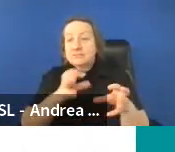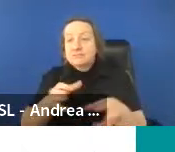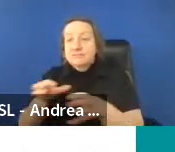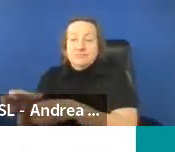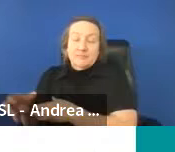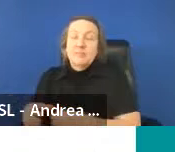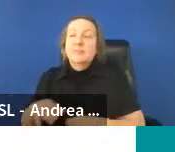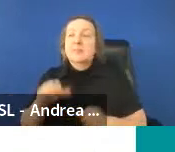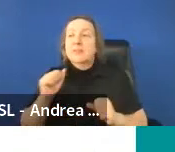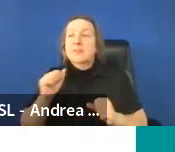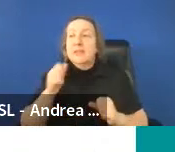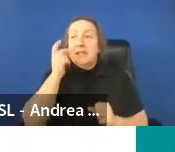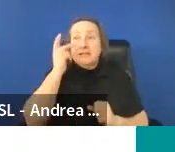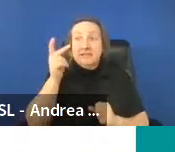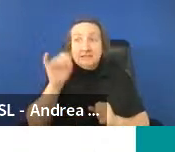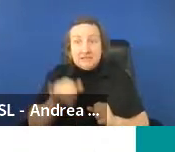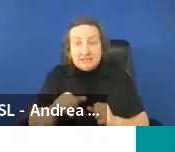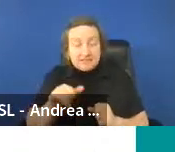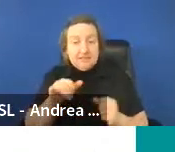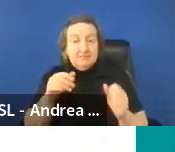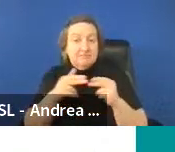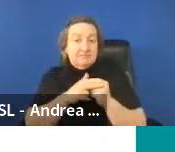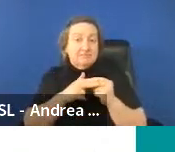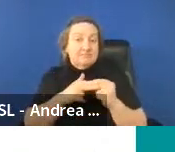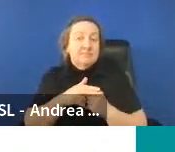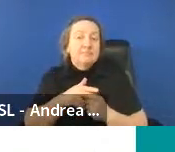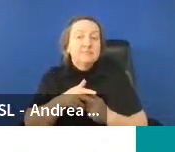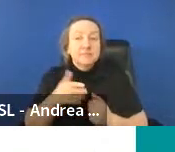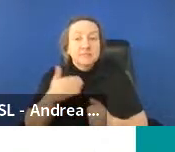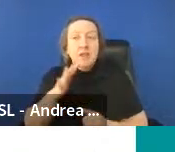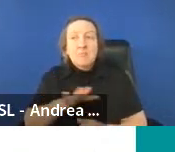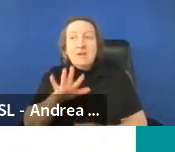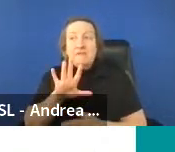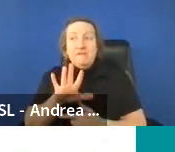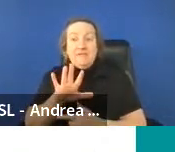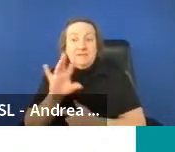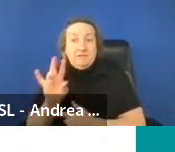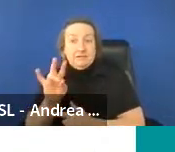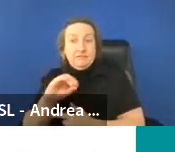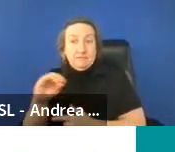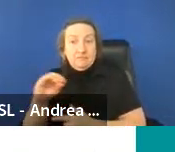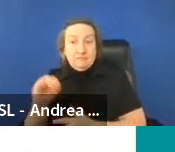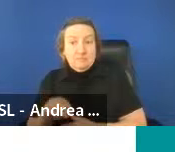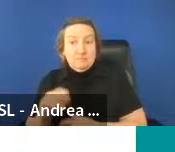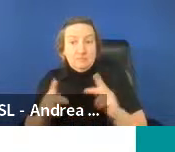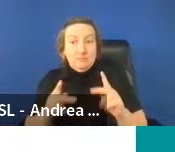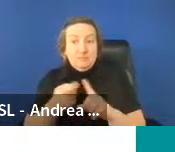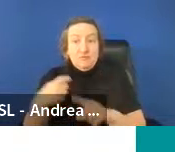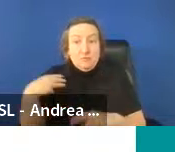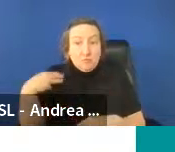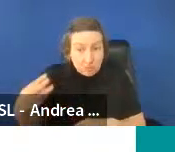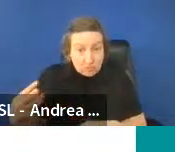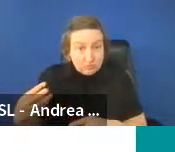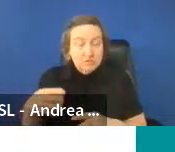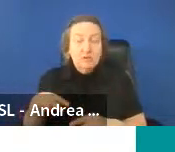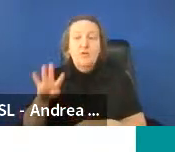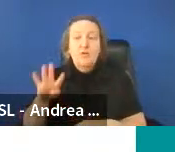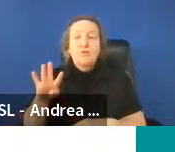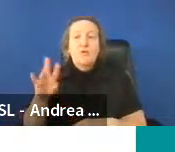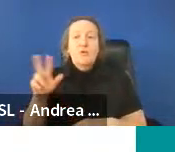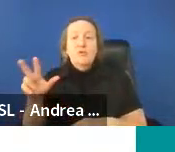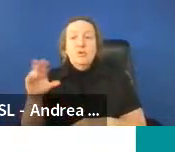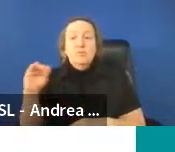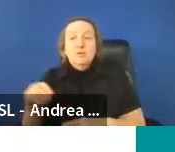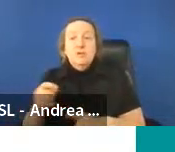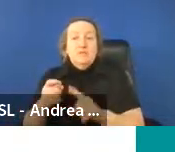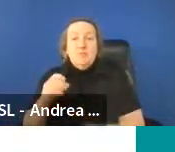As you can see on this slide here, we had about 57% of folks from Washington and 43% from